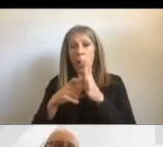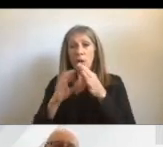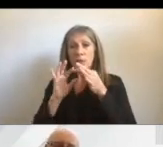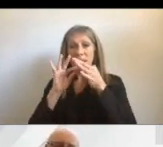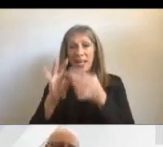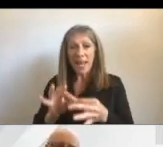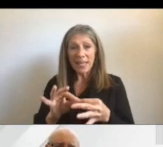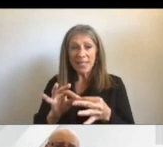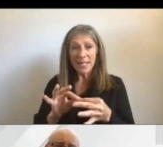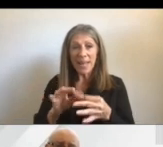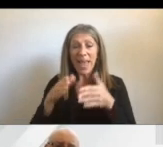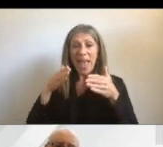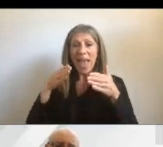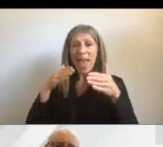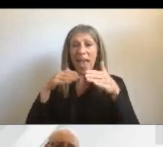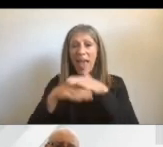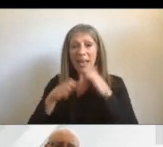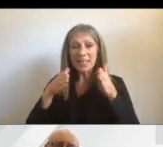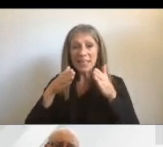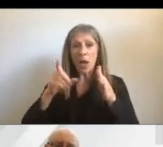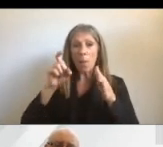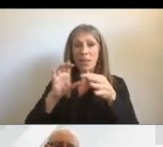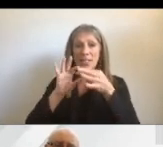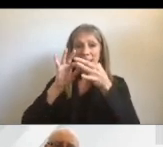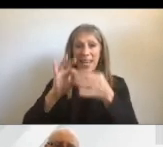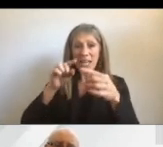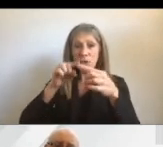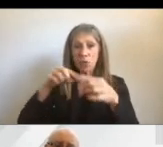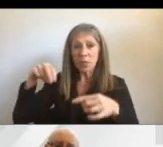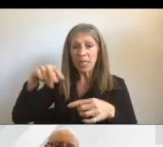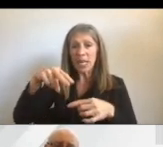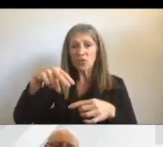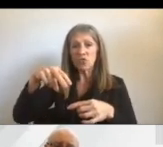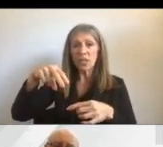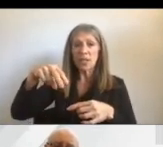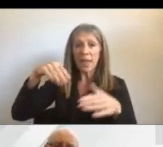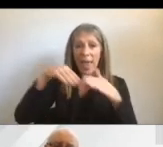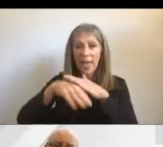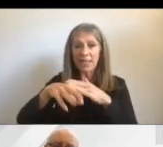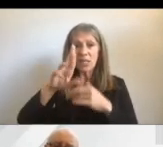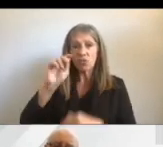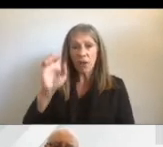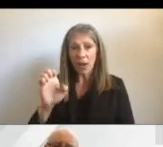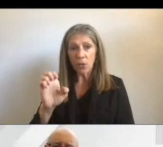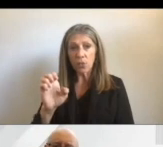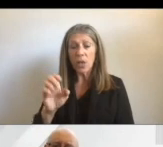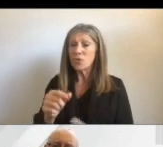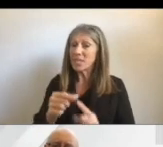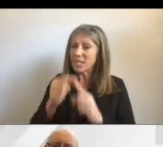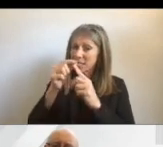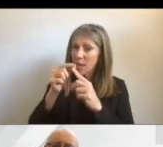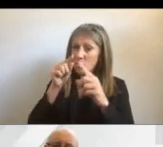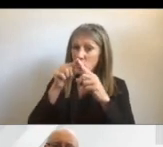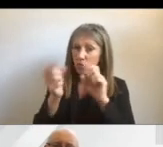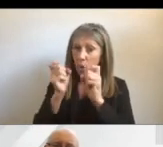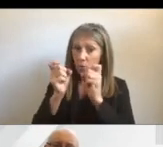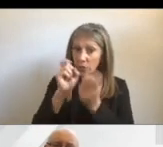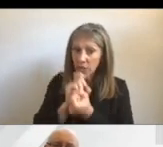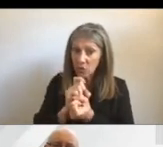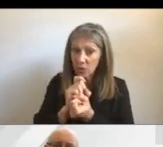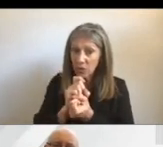vehicles are the ramp or lift is on the passenger side.